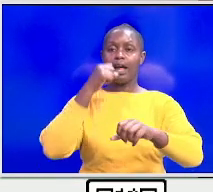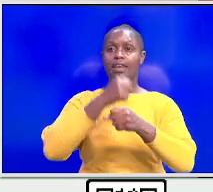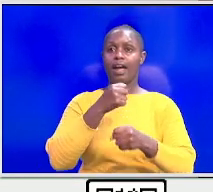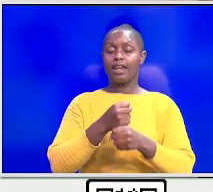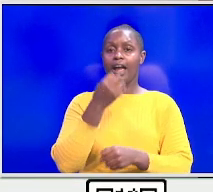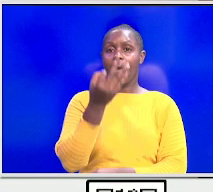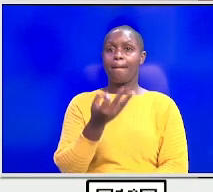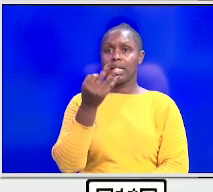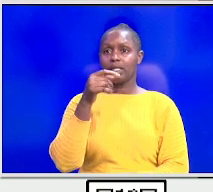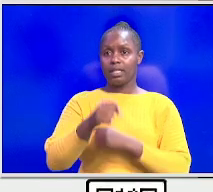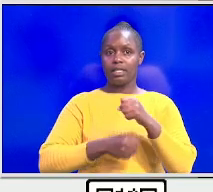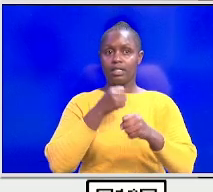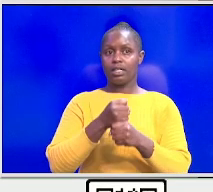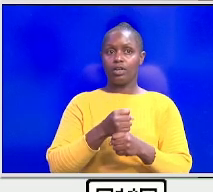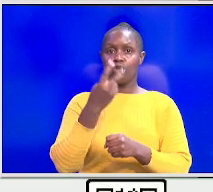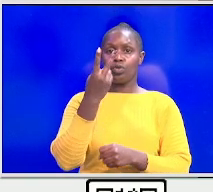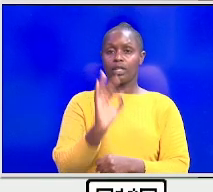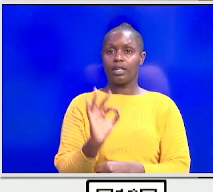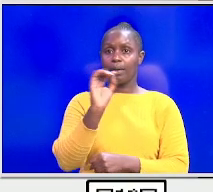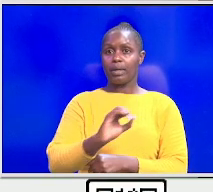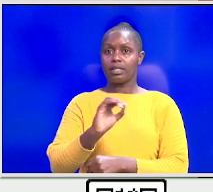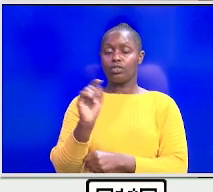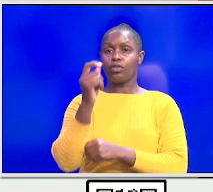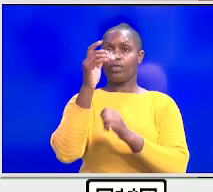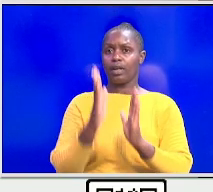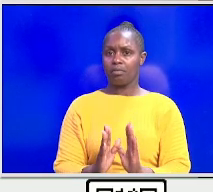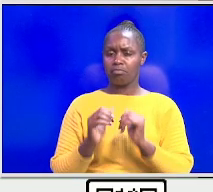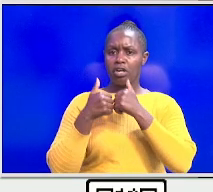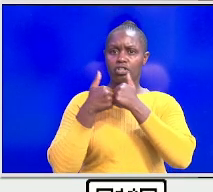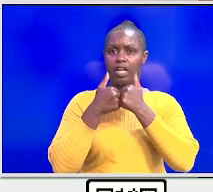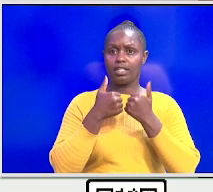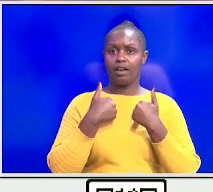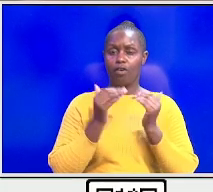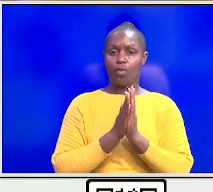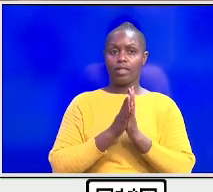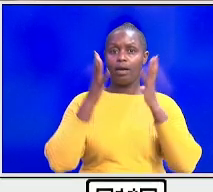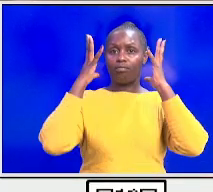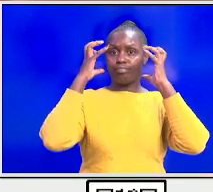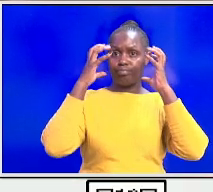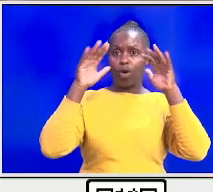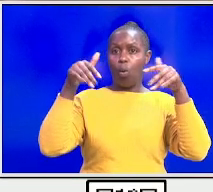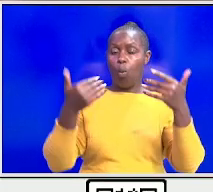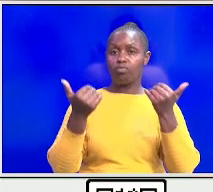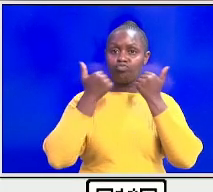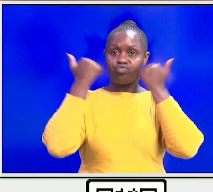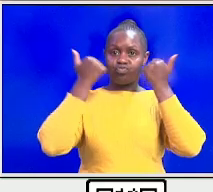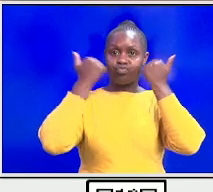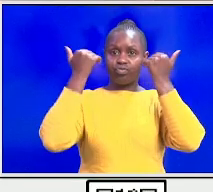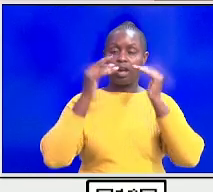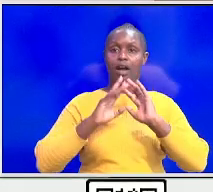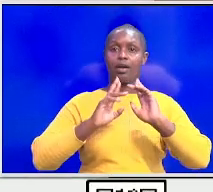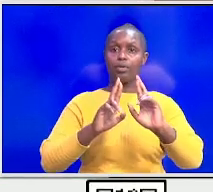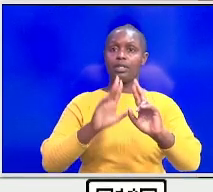year. 23% of Kenyans are either struggling with mental health or distressed. Further reports by World